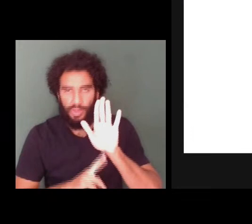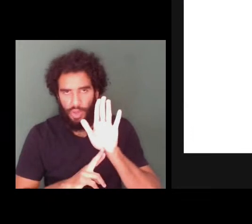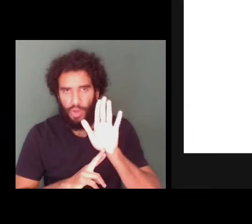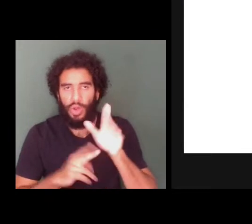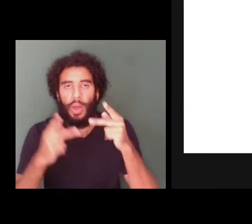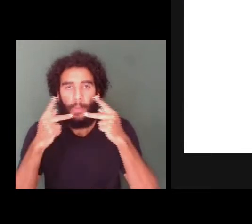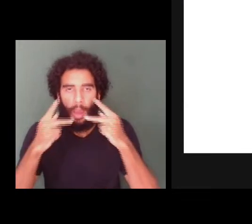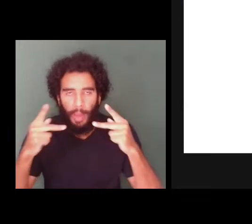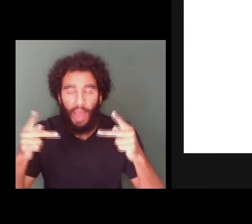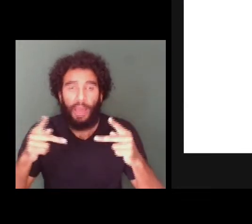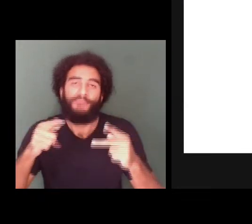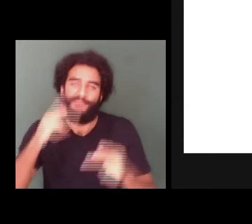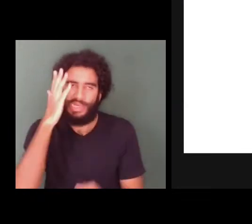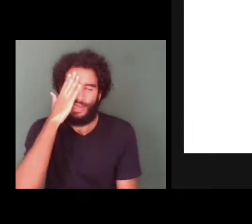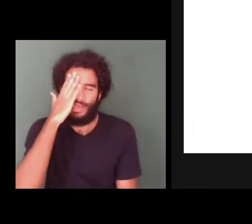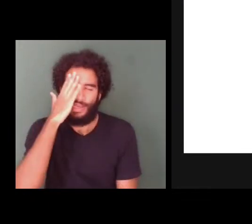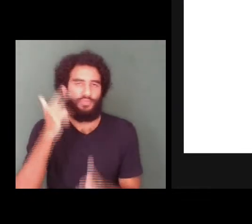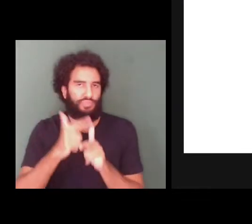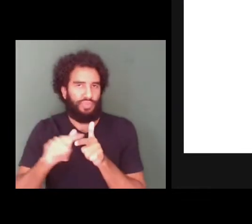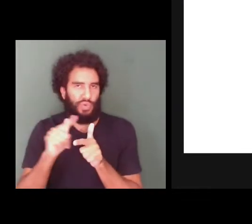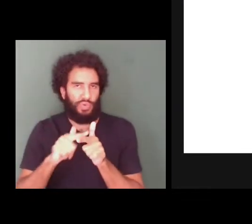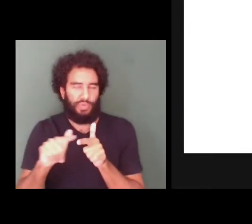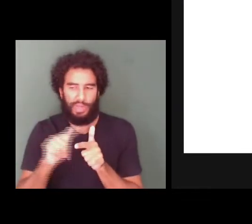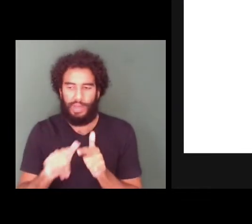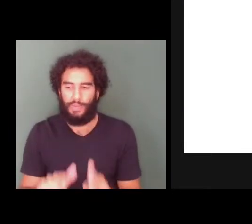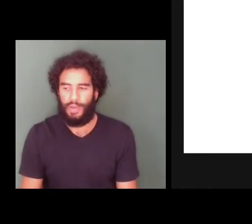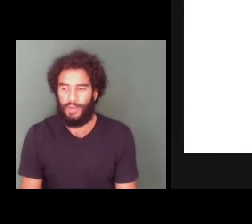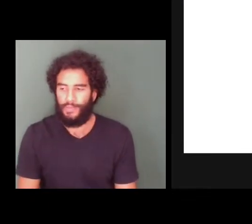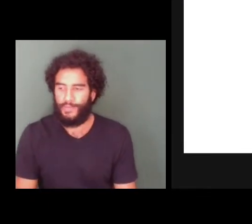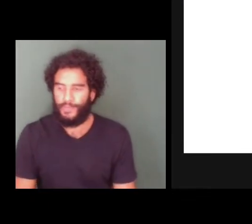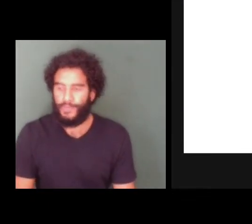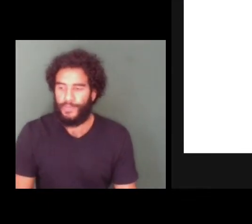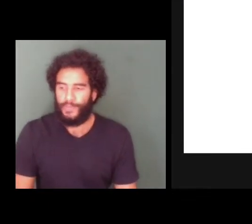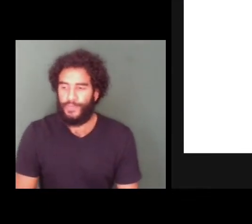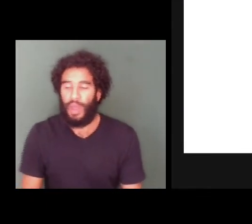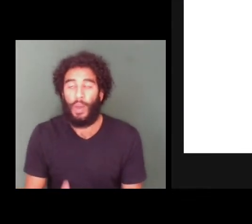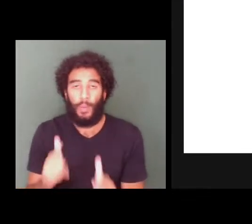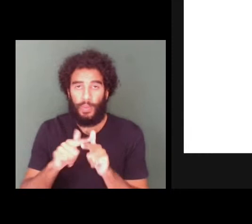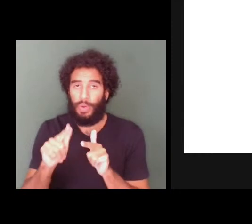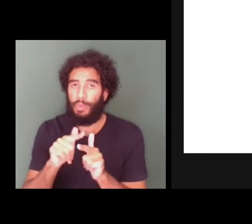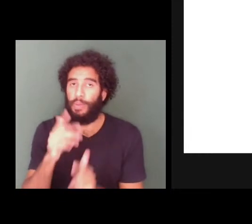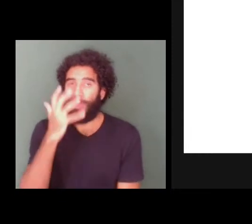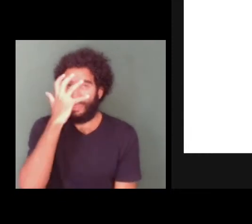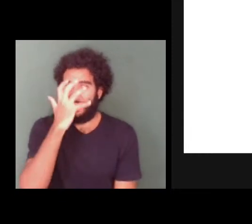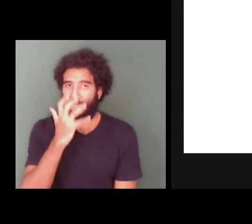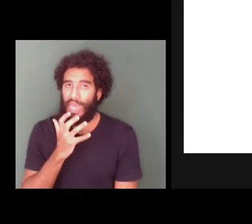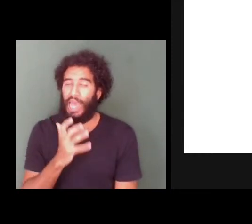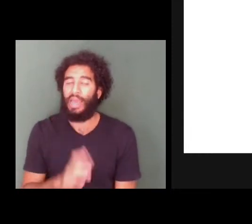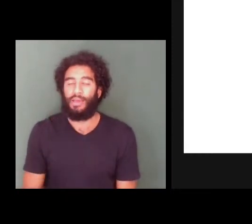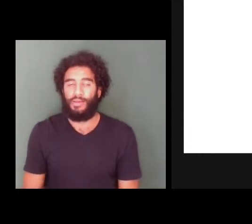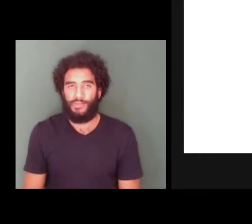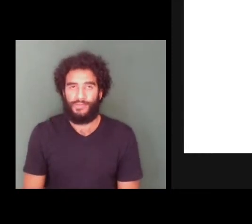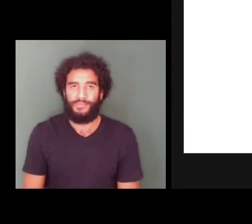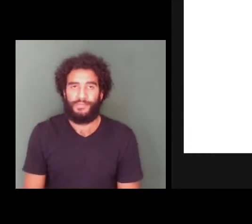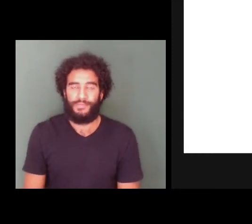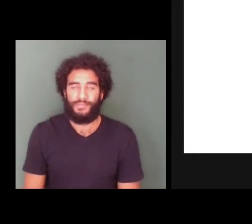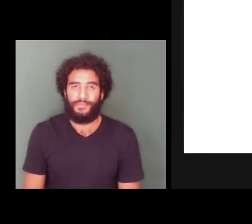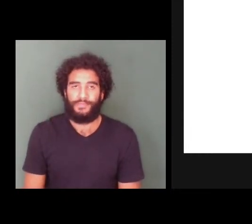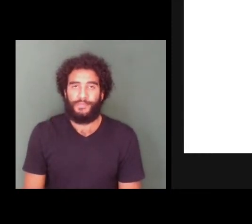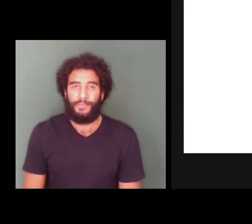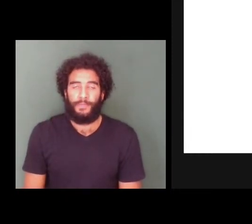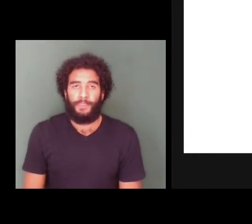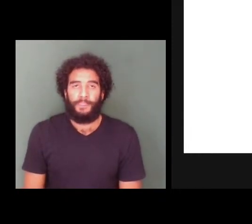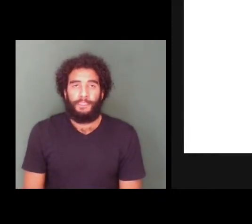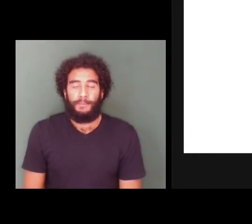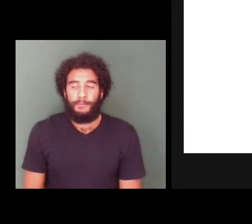the globe. For this study, we weren't surveying women on it. We were using a variety of other sources. We had a steering committee that really drove